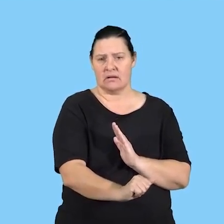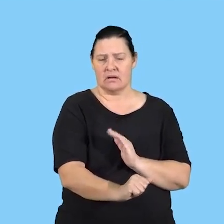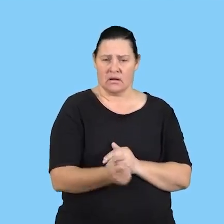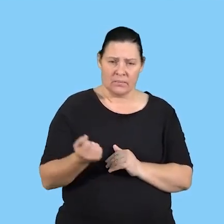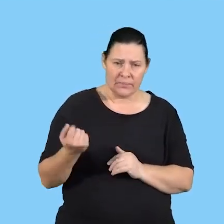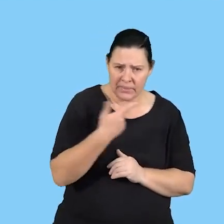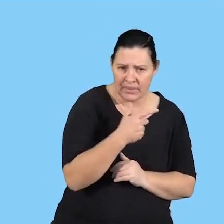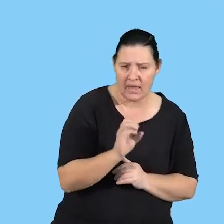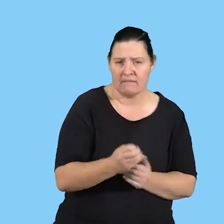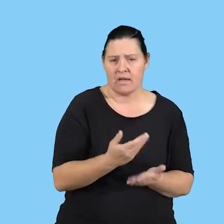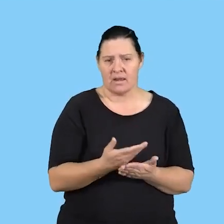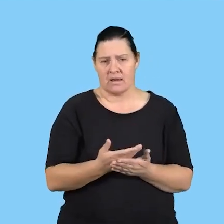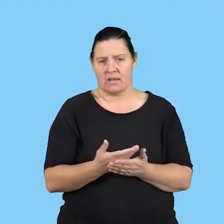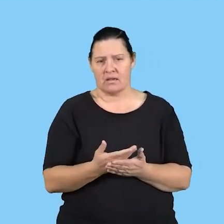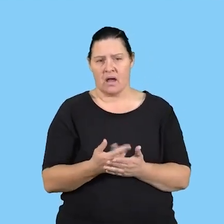gifts,